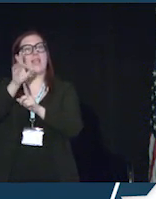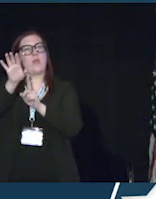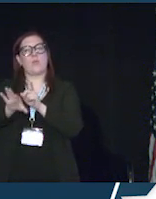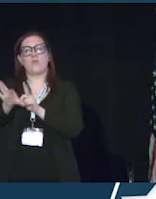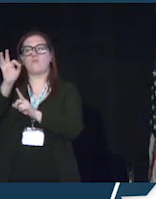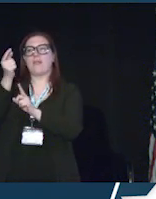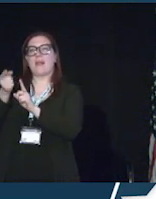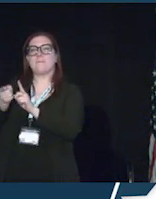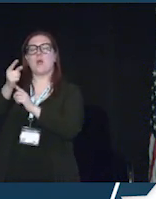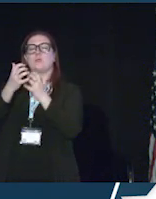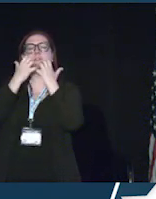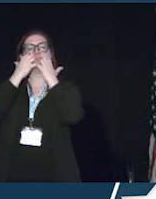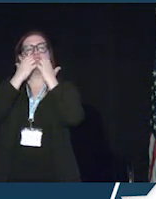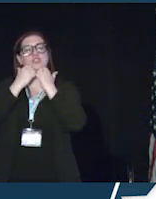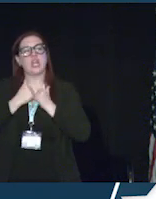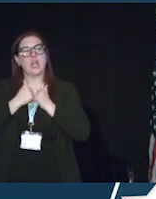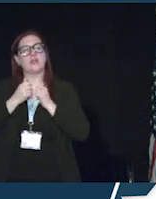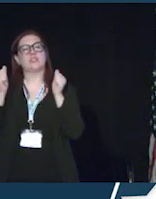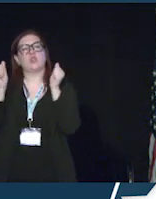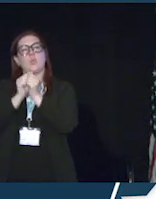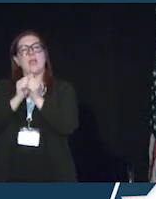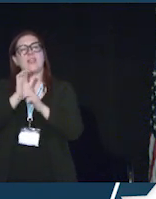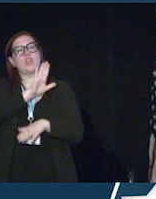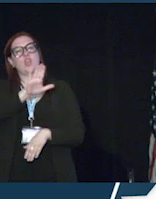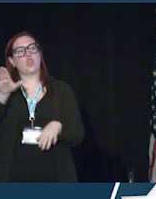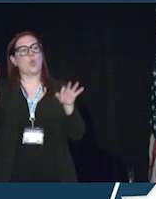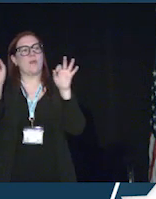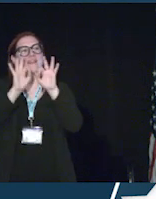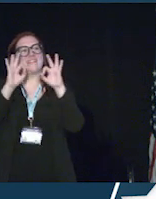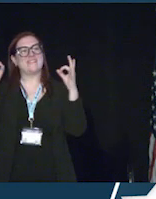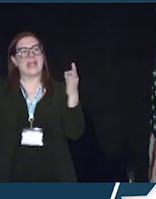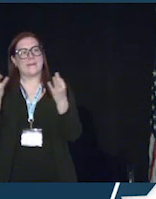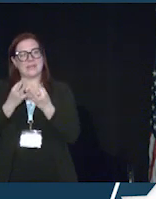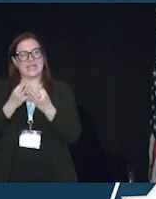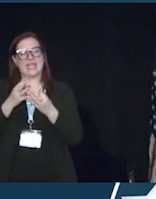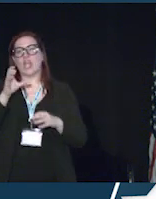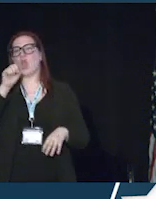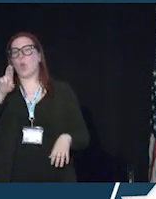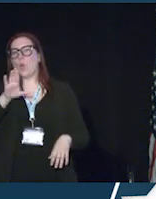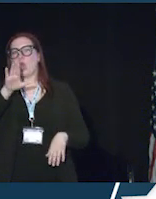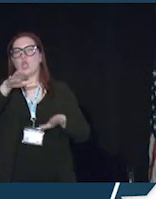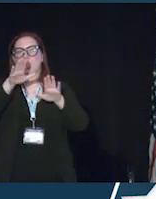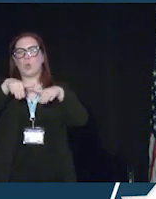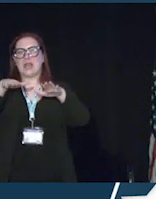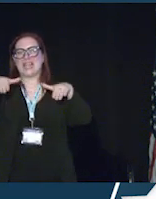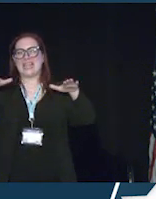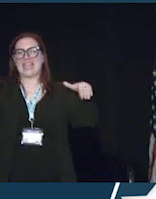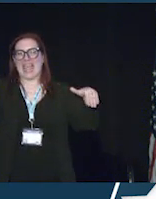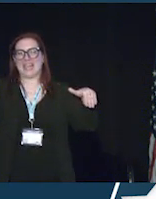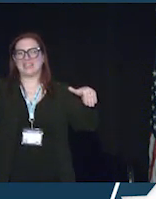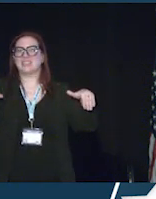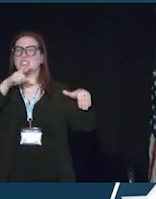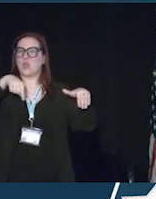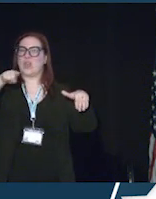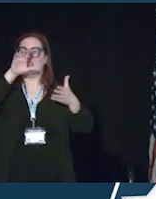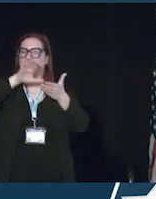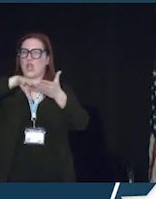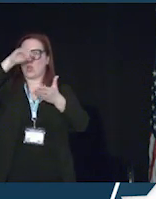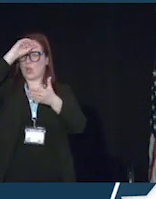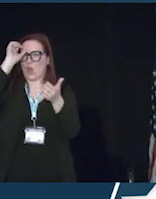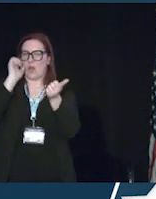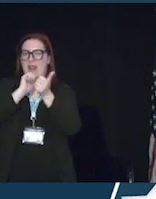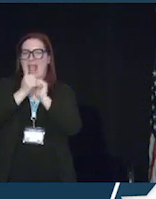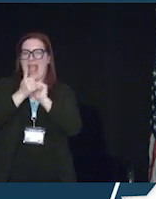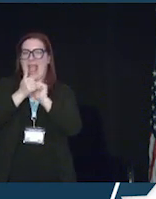with your family or your kids could learn how